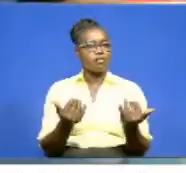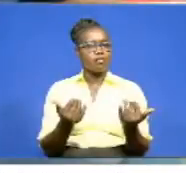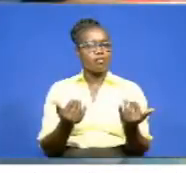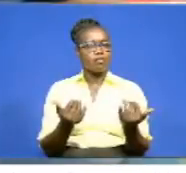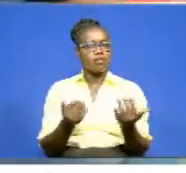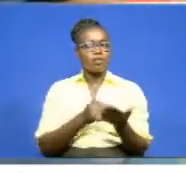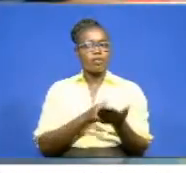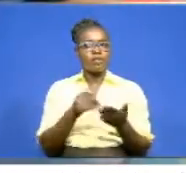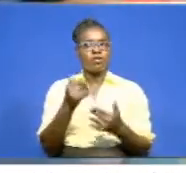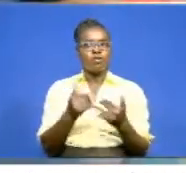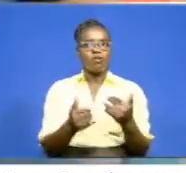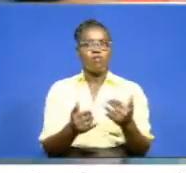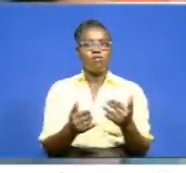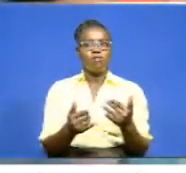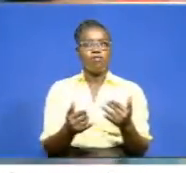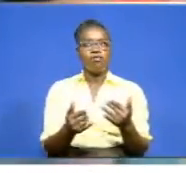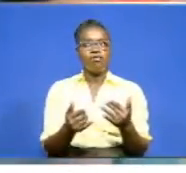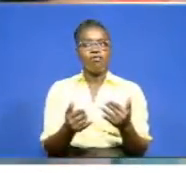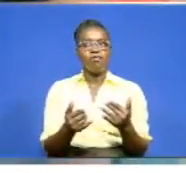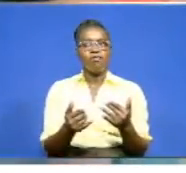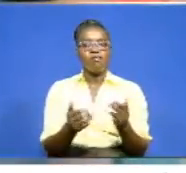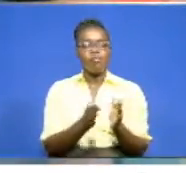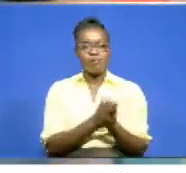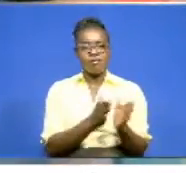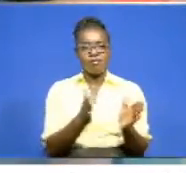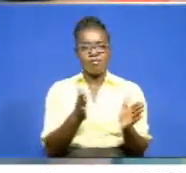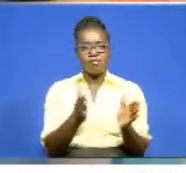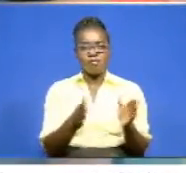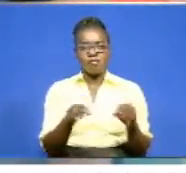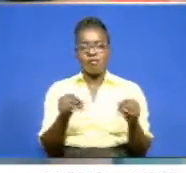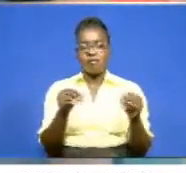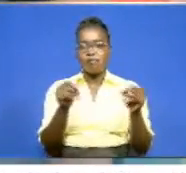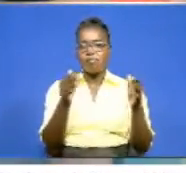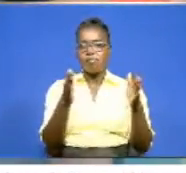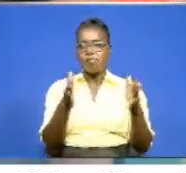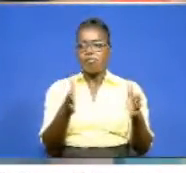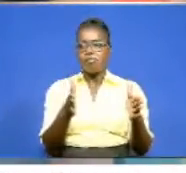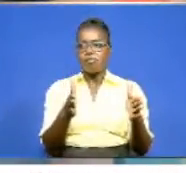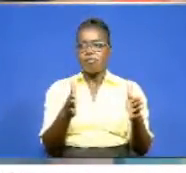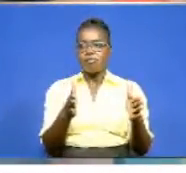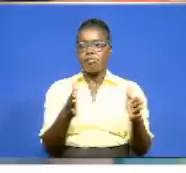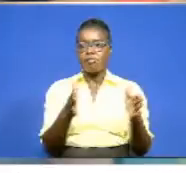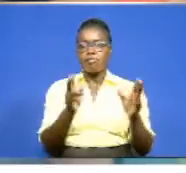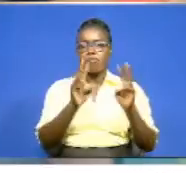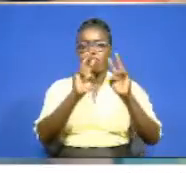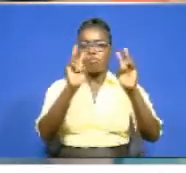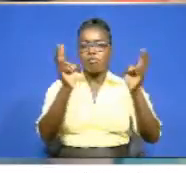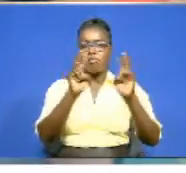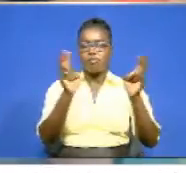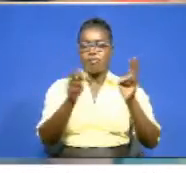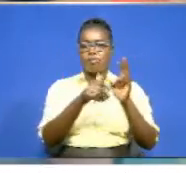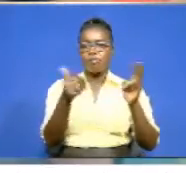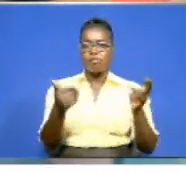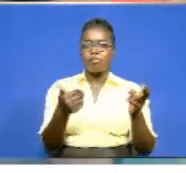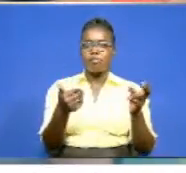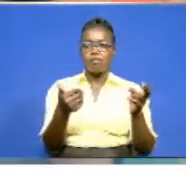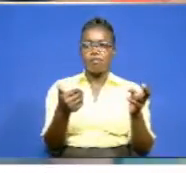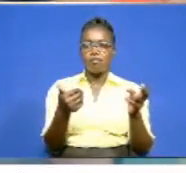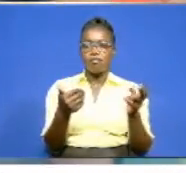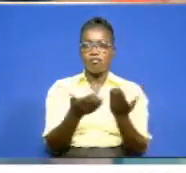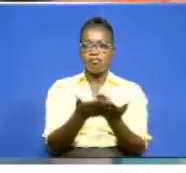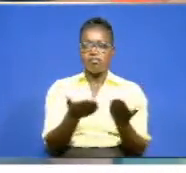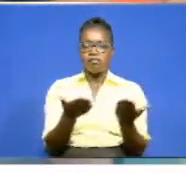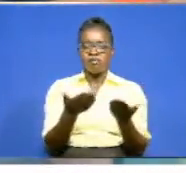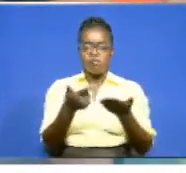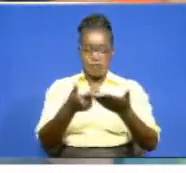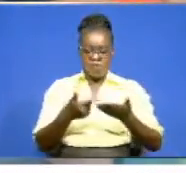brother over this period of qualifiers, there is another topic that has been, you know, that is being